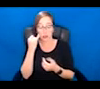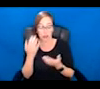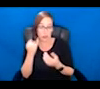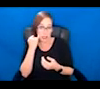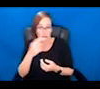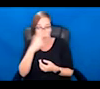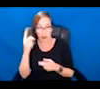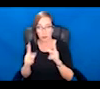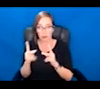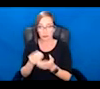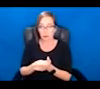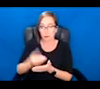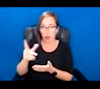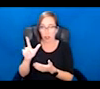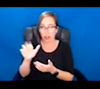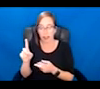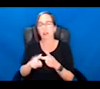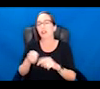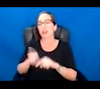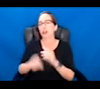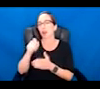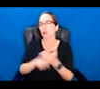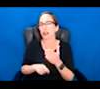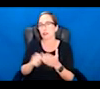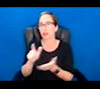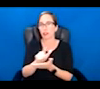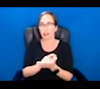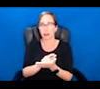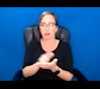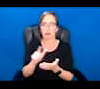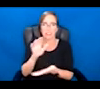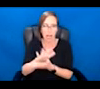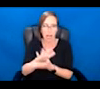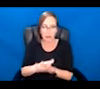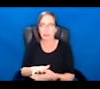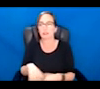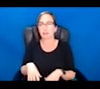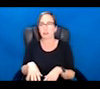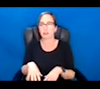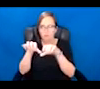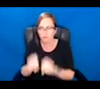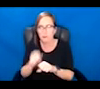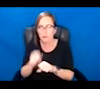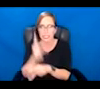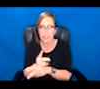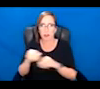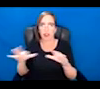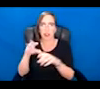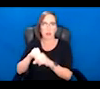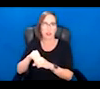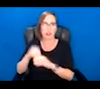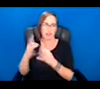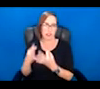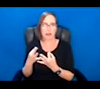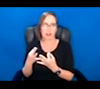even write the legally binding wills that would facilitate and legalize the inheritance of that property. So